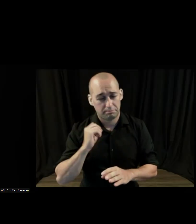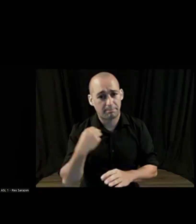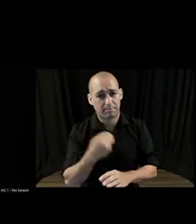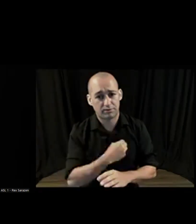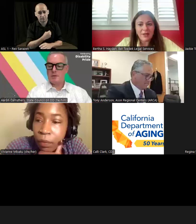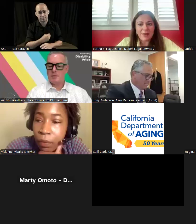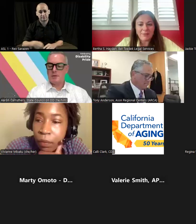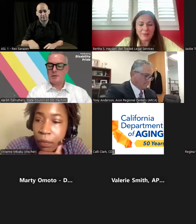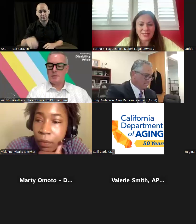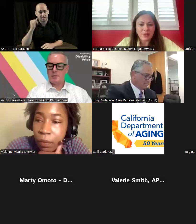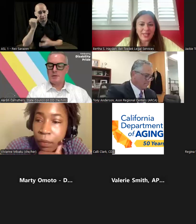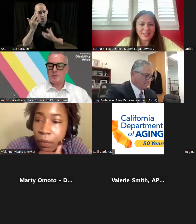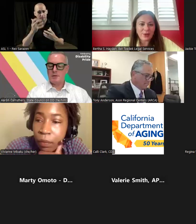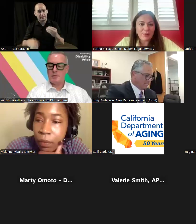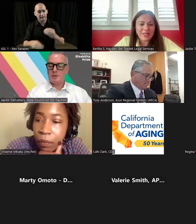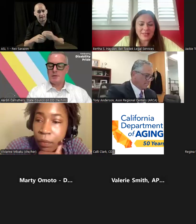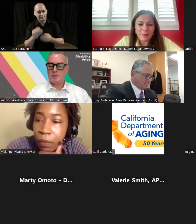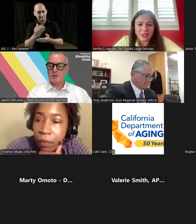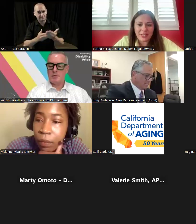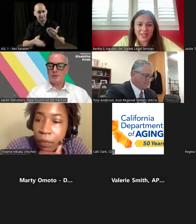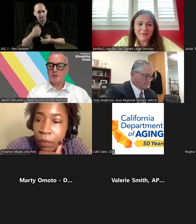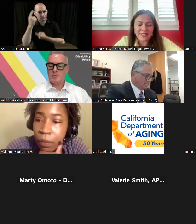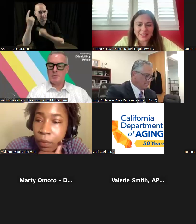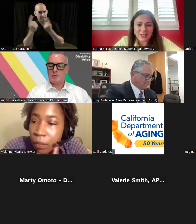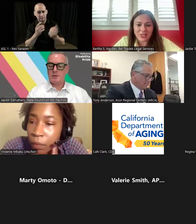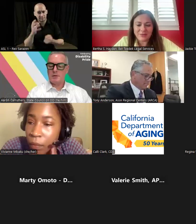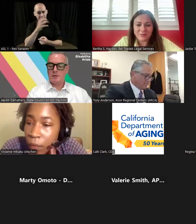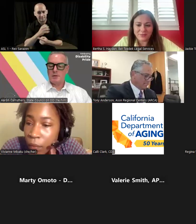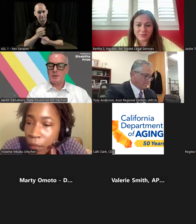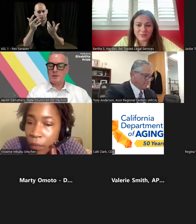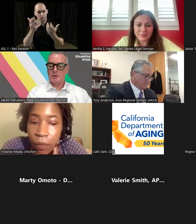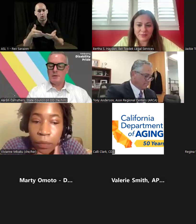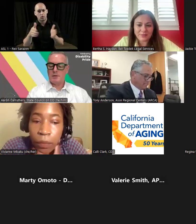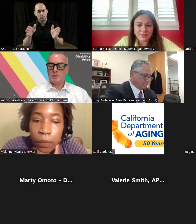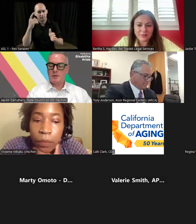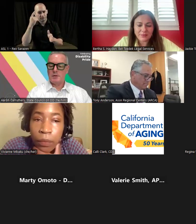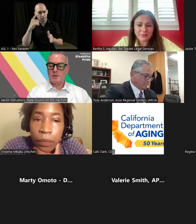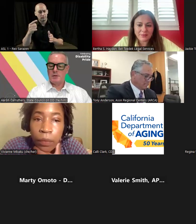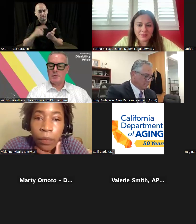that you believe might have been missed, we'd like to open this opportunity up for discussion.